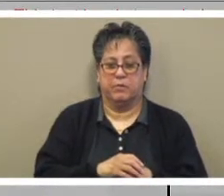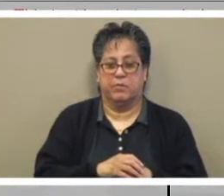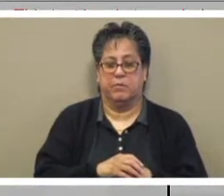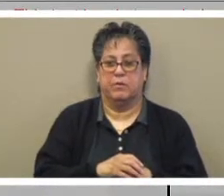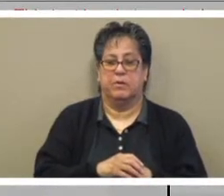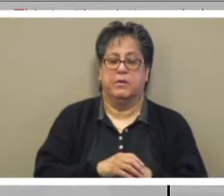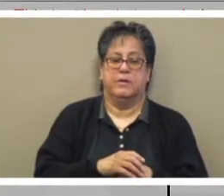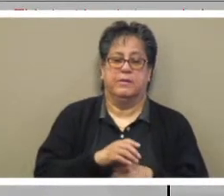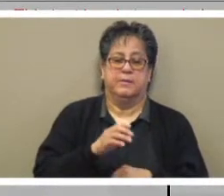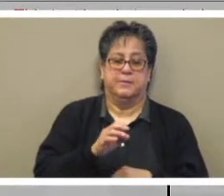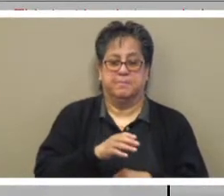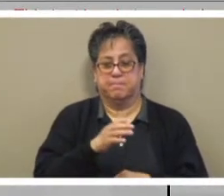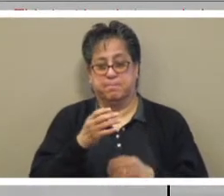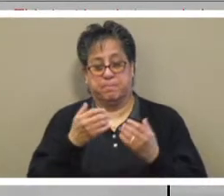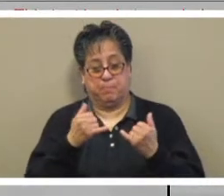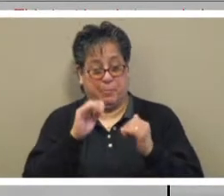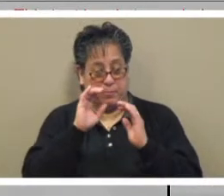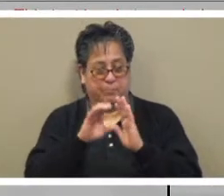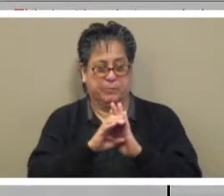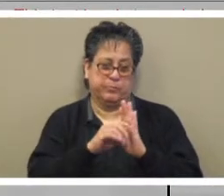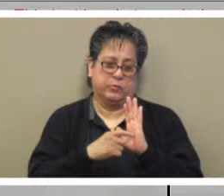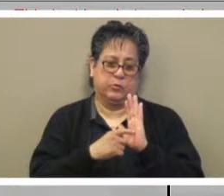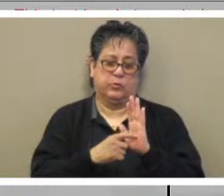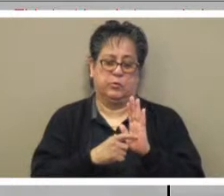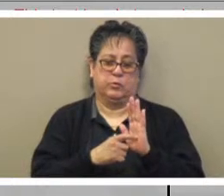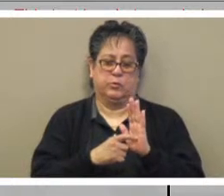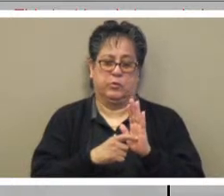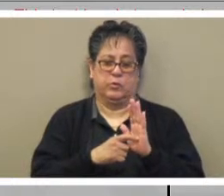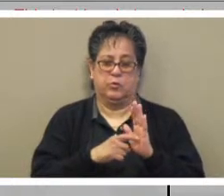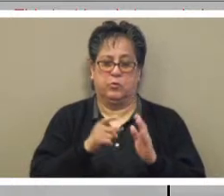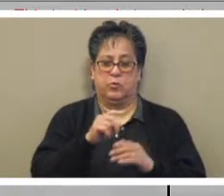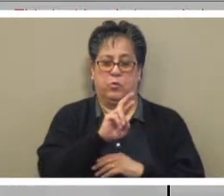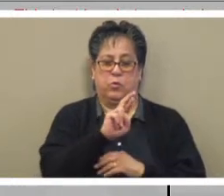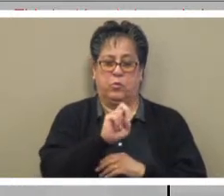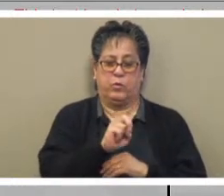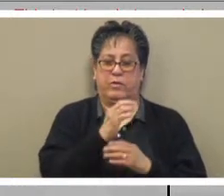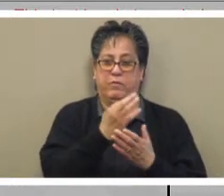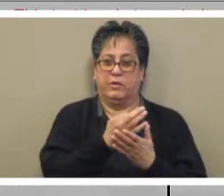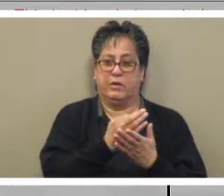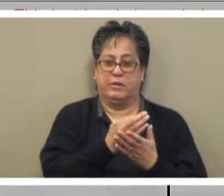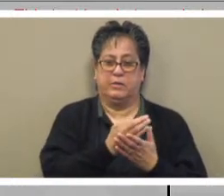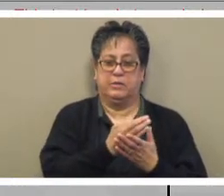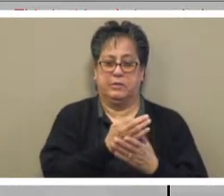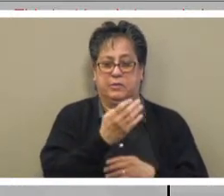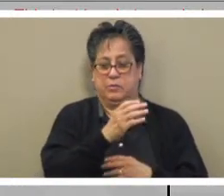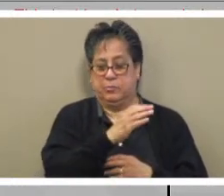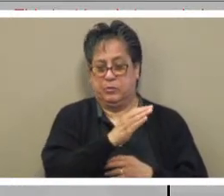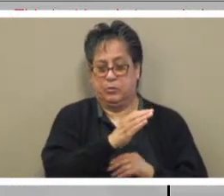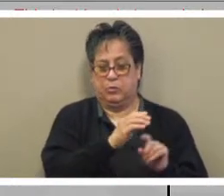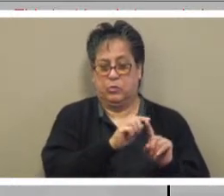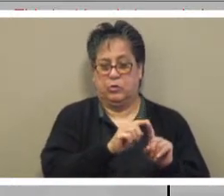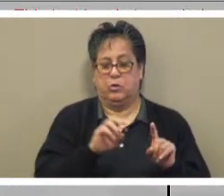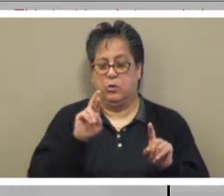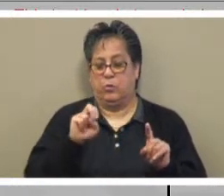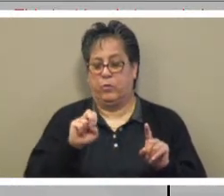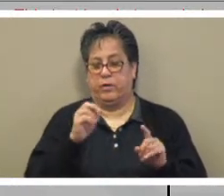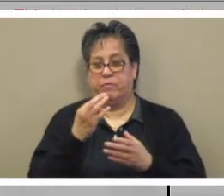So this shows you the comparison to doing the refinancing and the defeasance is the blue line, and then doing the